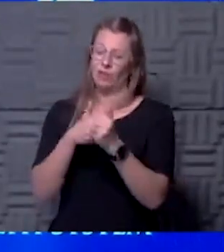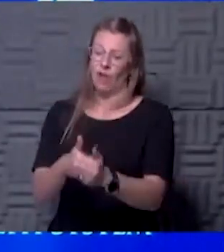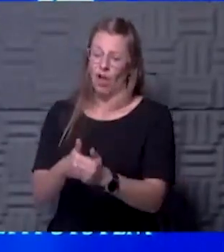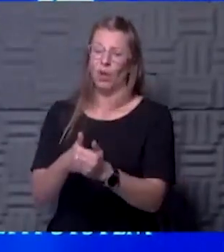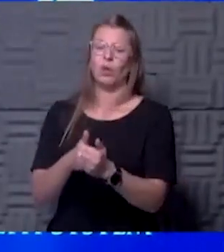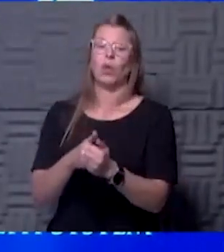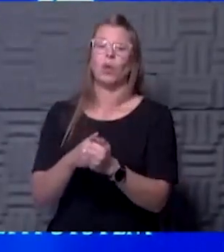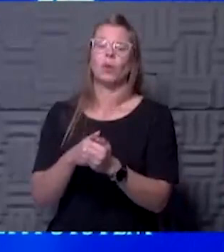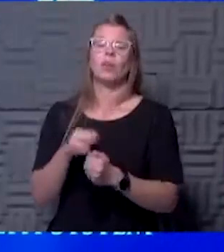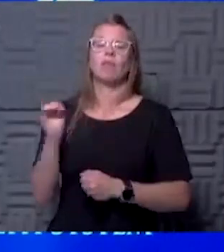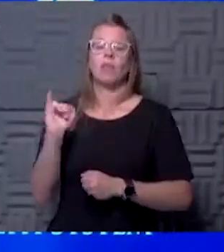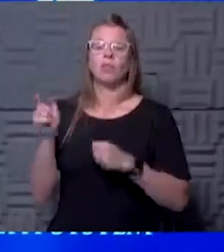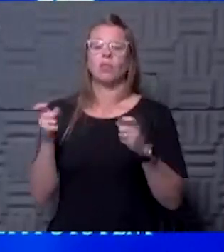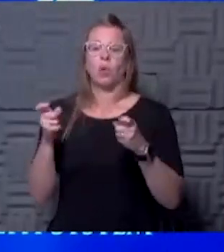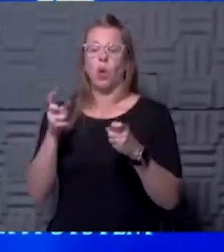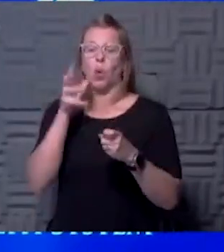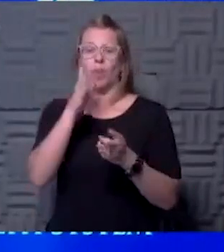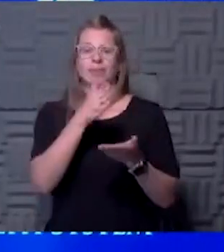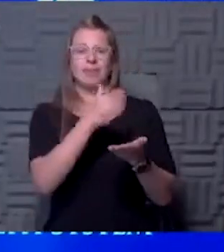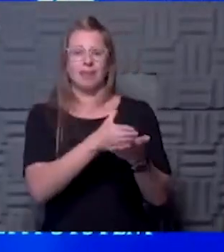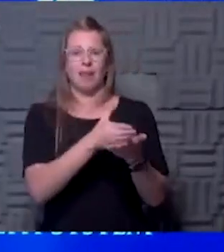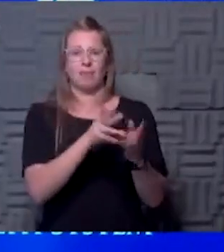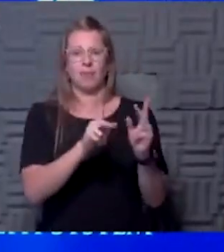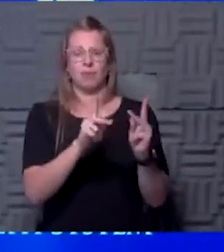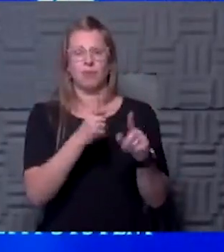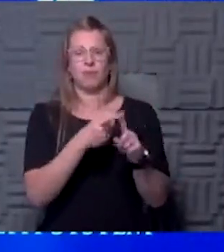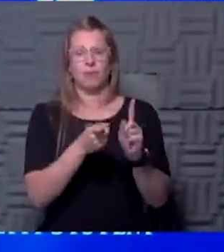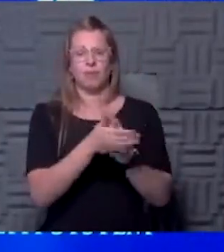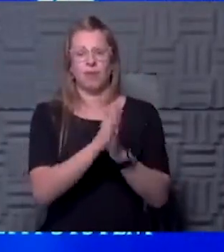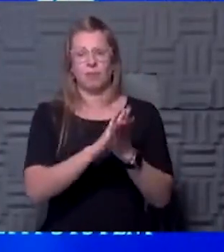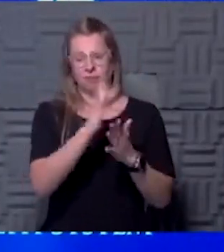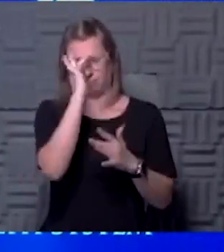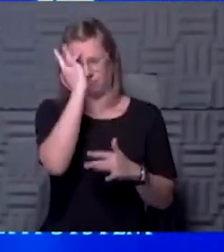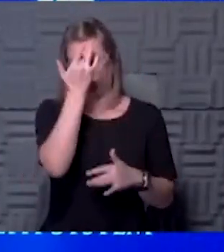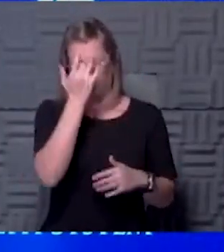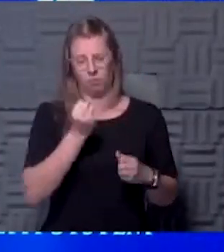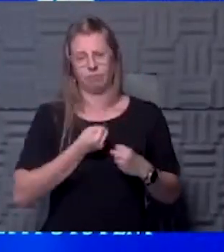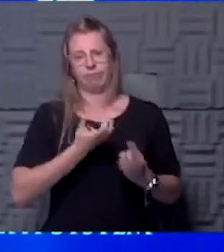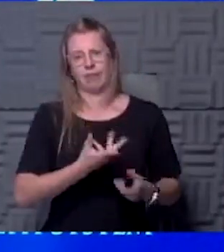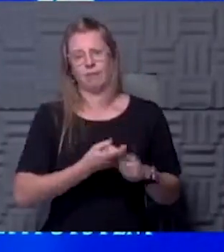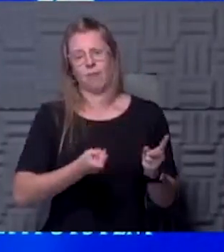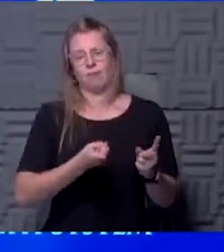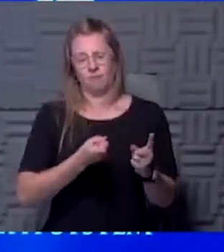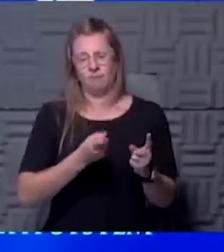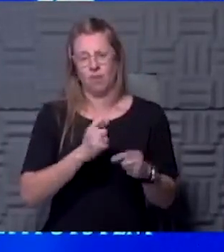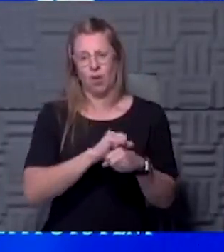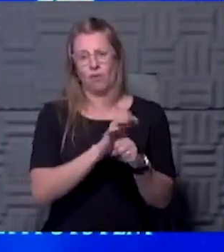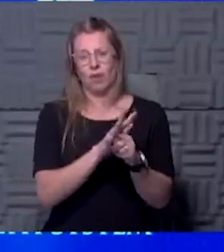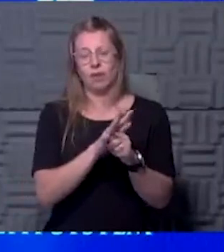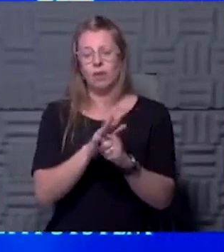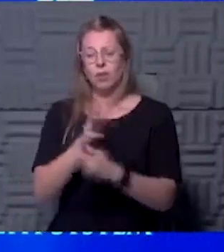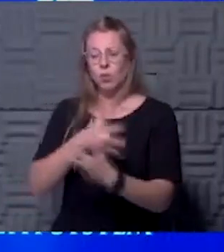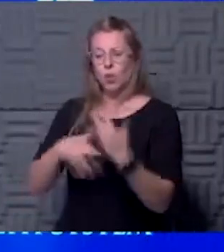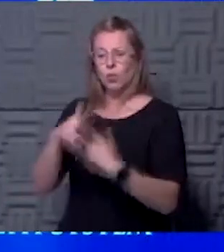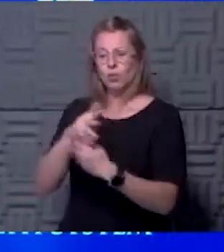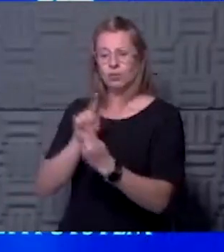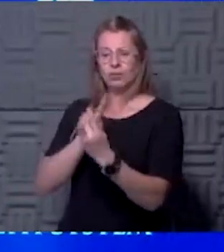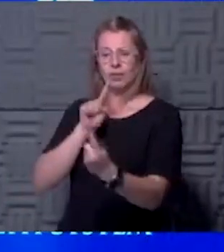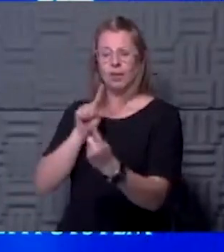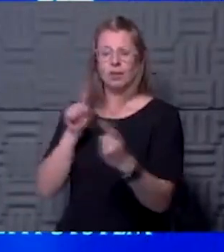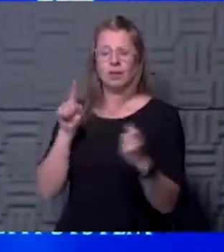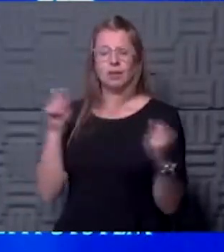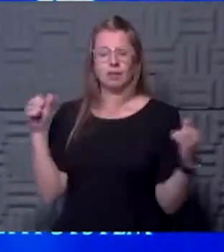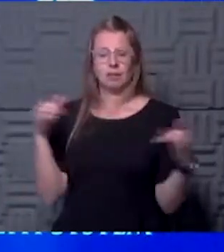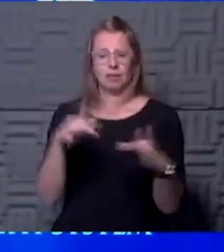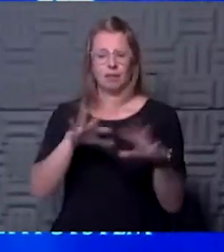end the weariness. And I think that's how we have to look at that. We have to take the steps we know to do, whether it's socially distancing, gathering in small groups,